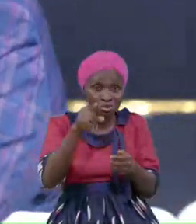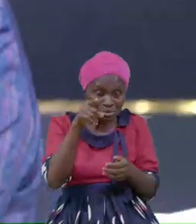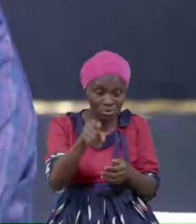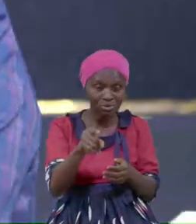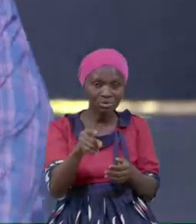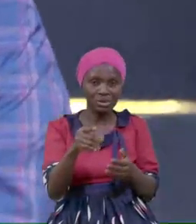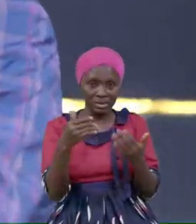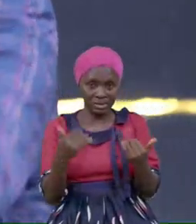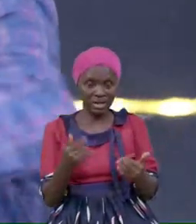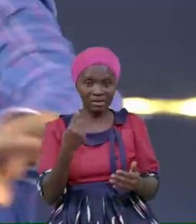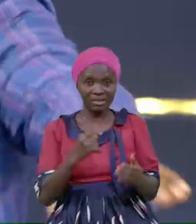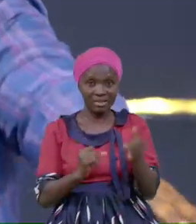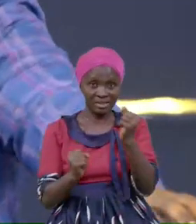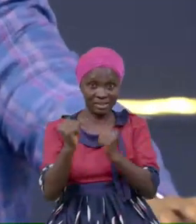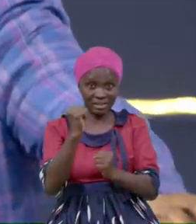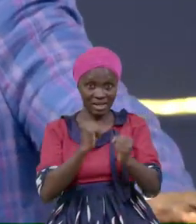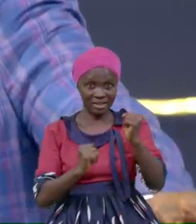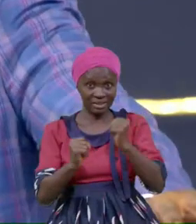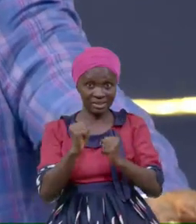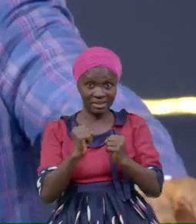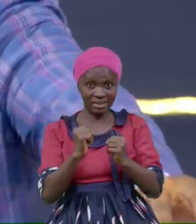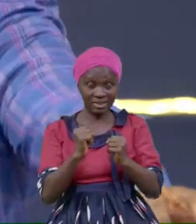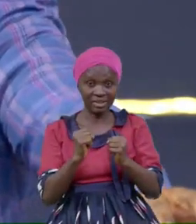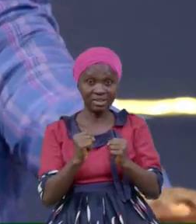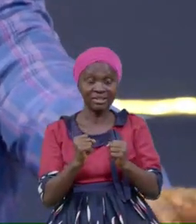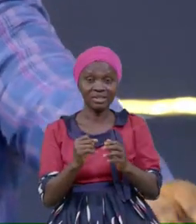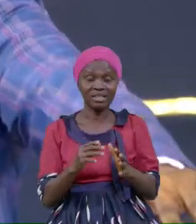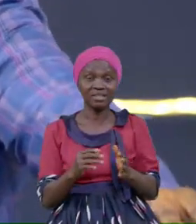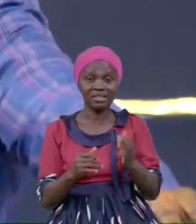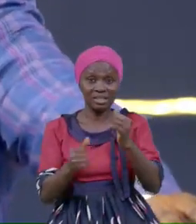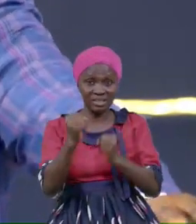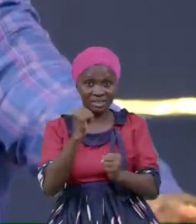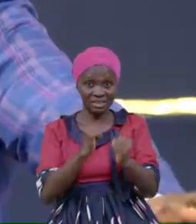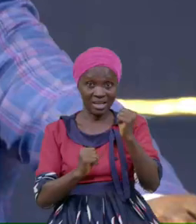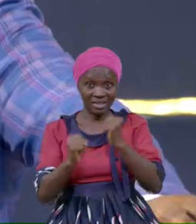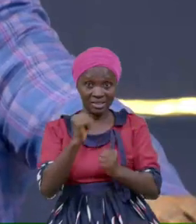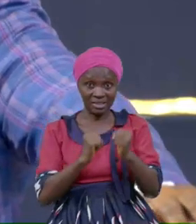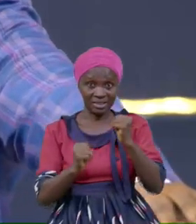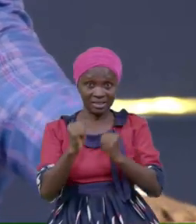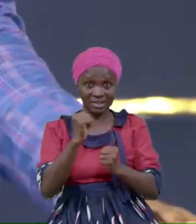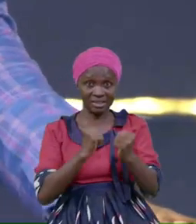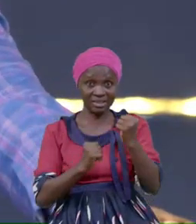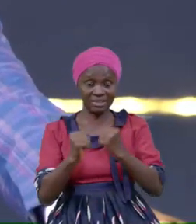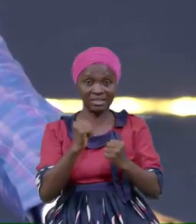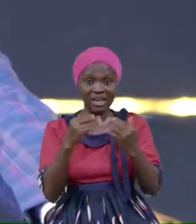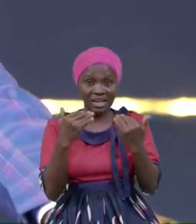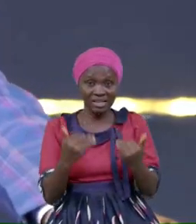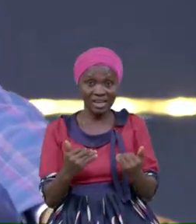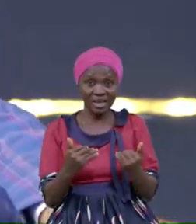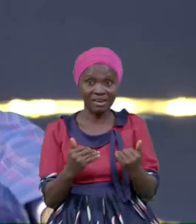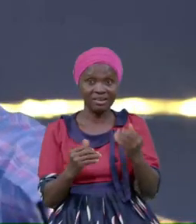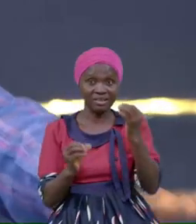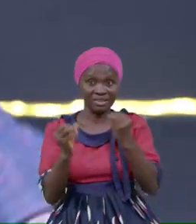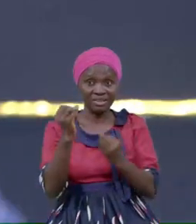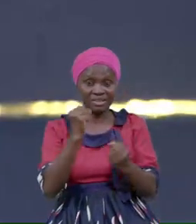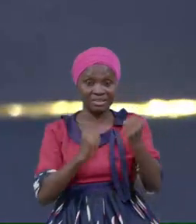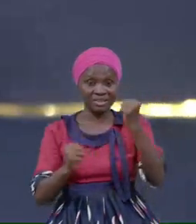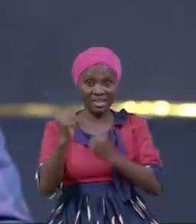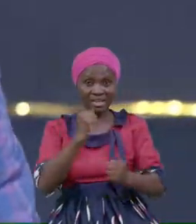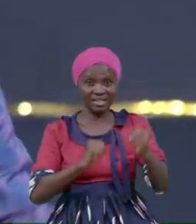and the doctors too, they're telling us, this will kill you. This will kill you. You know, when I